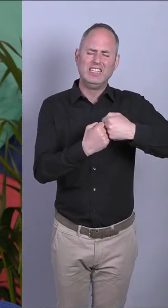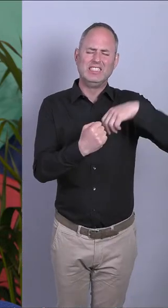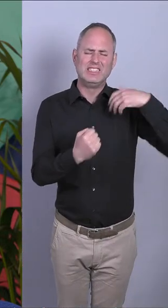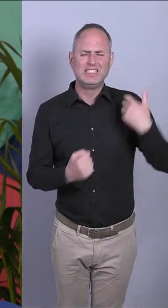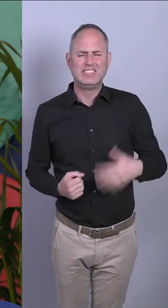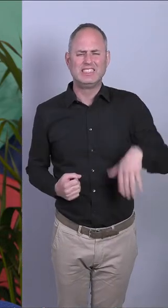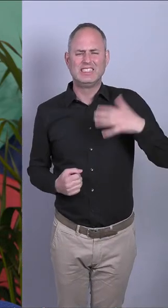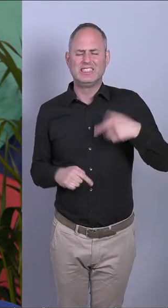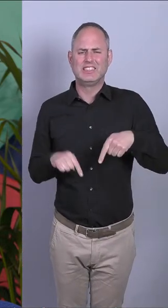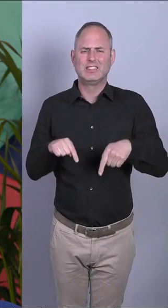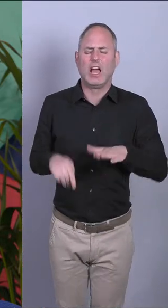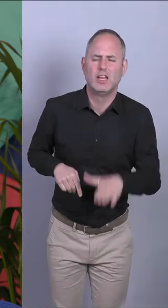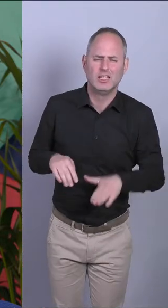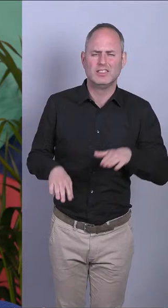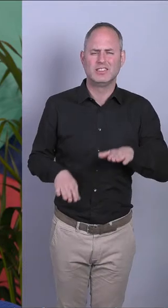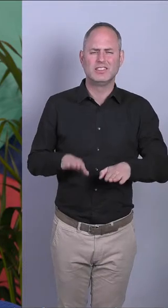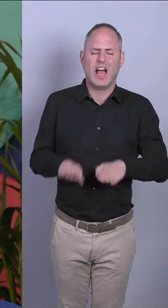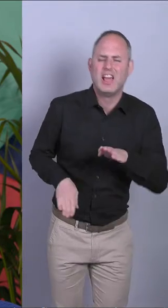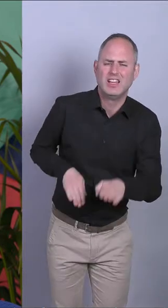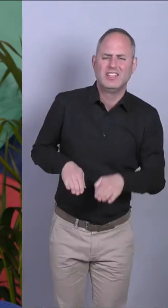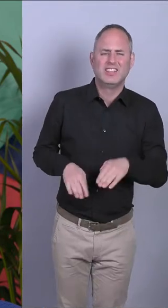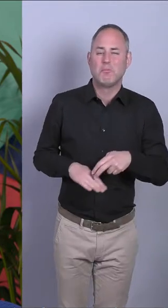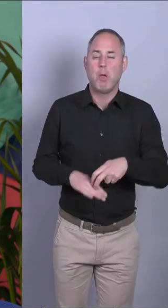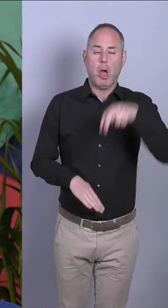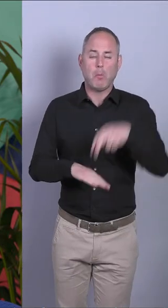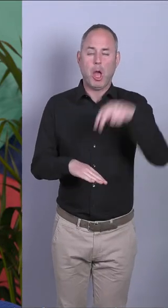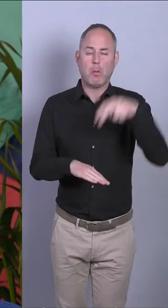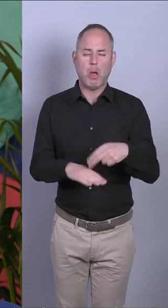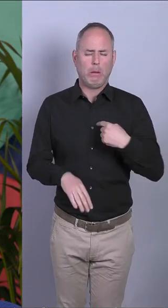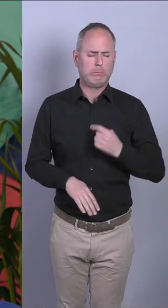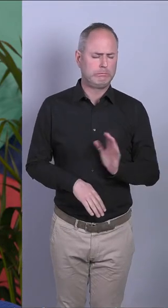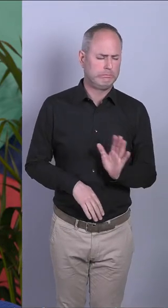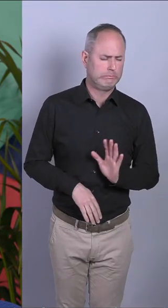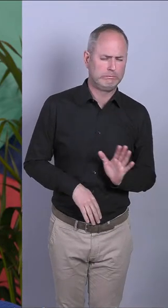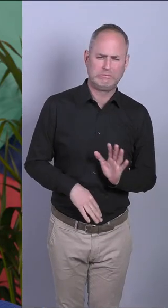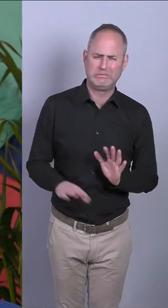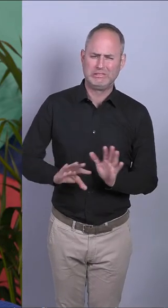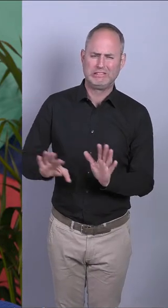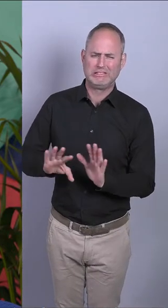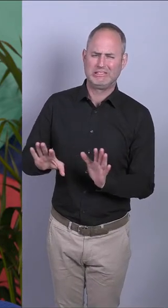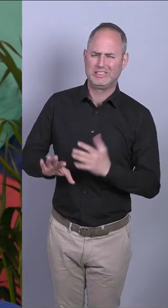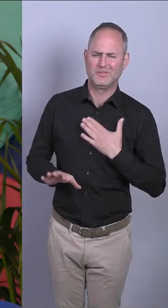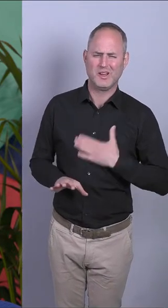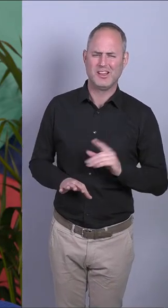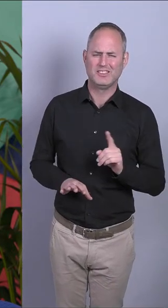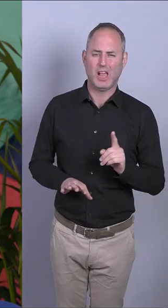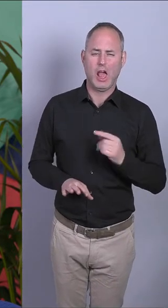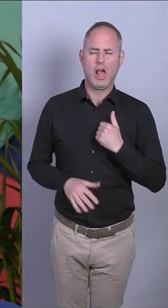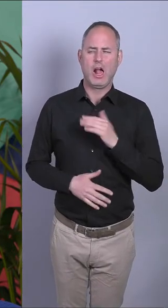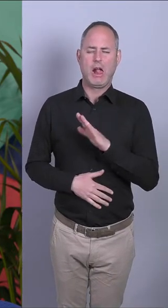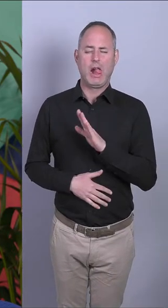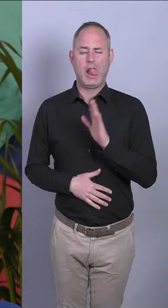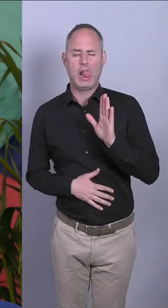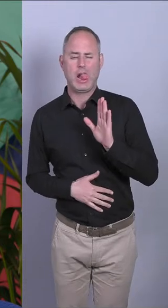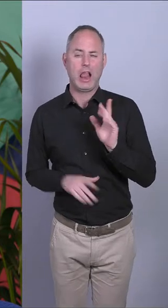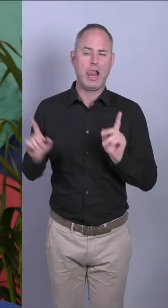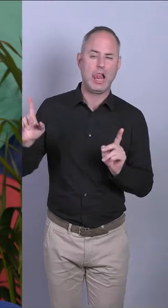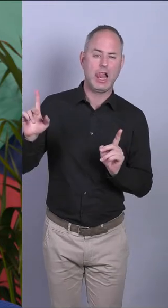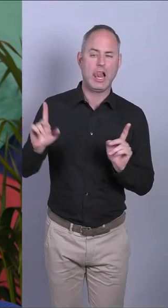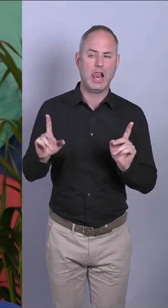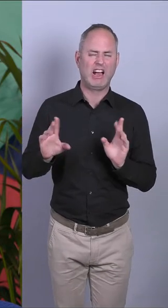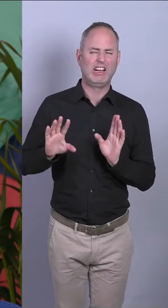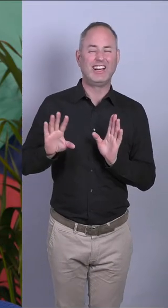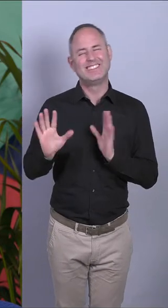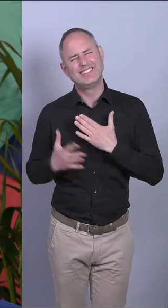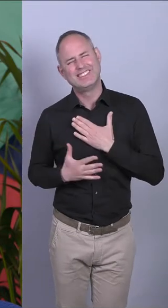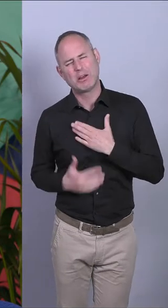I have so many issues with my body, and sometimes it's just not healthy for me to jump around. And it always gives me a